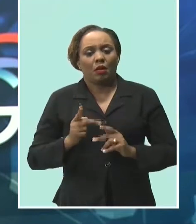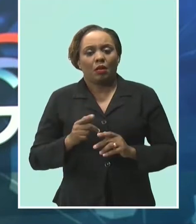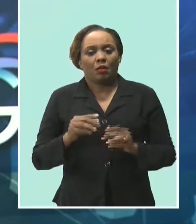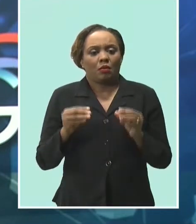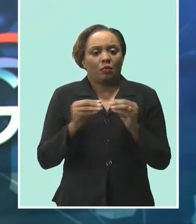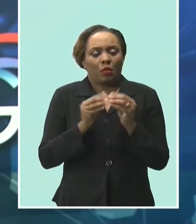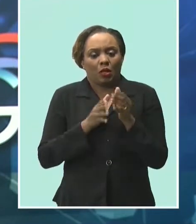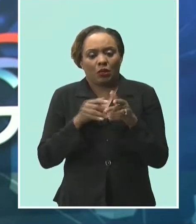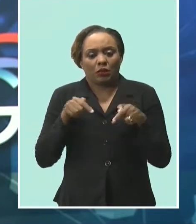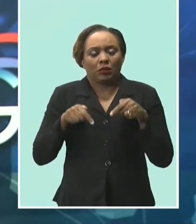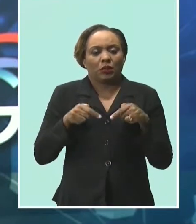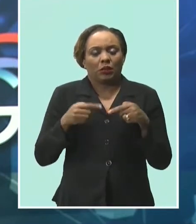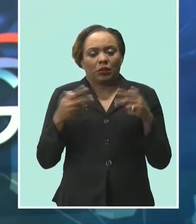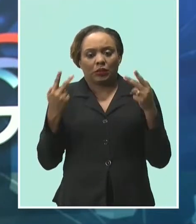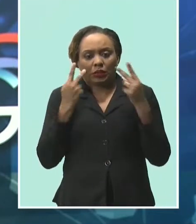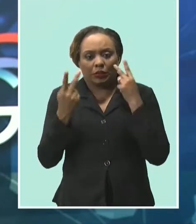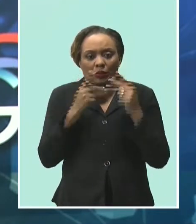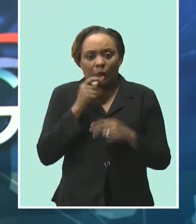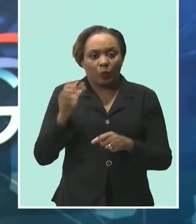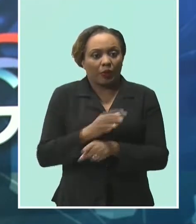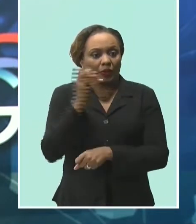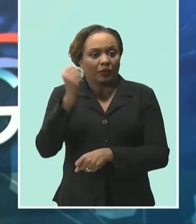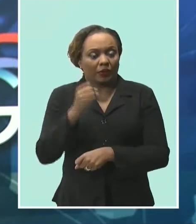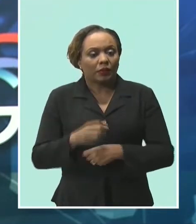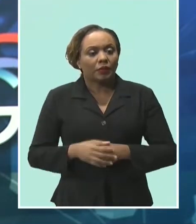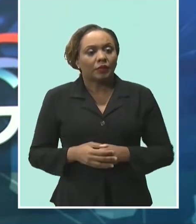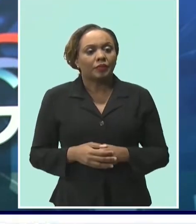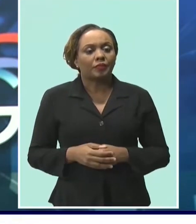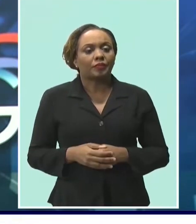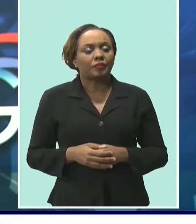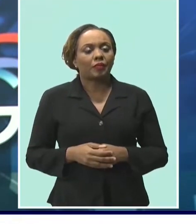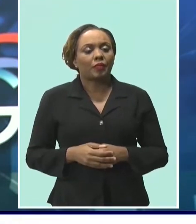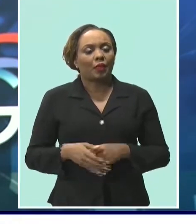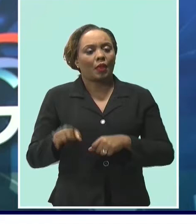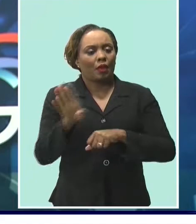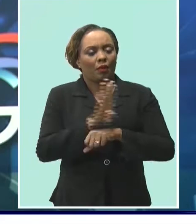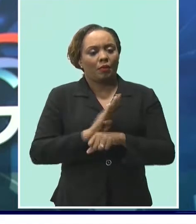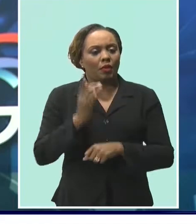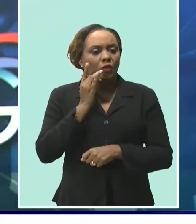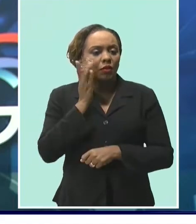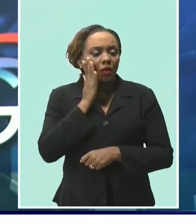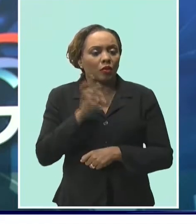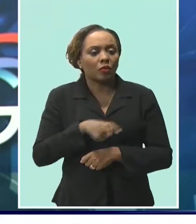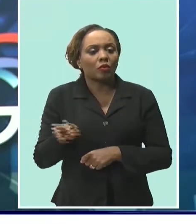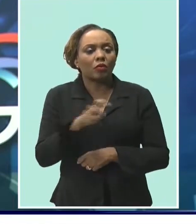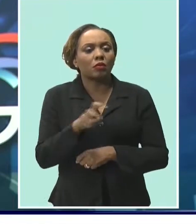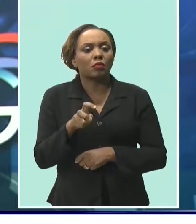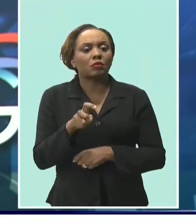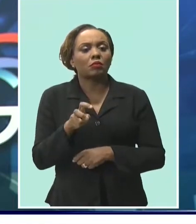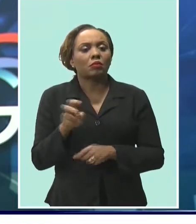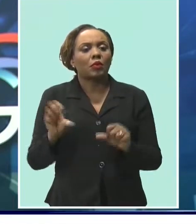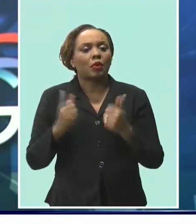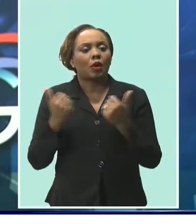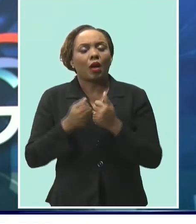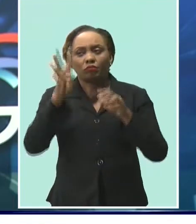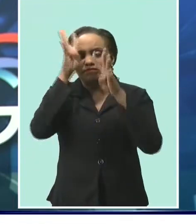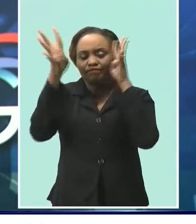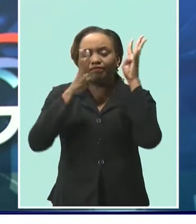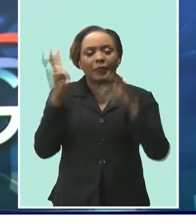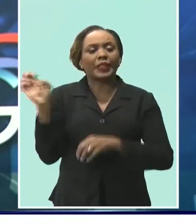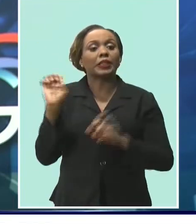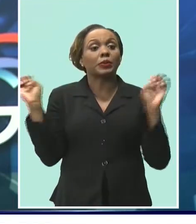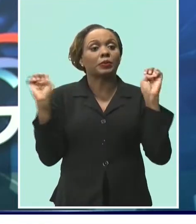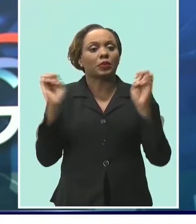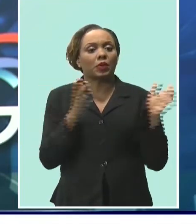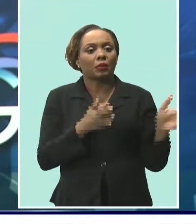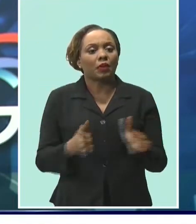wider audience. The Barbados Hotel and Tourism Association is in the process of formulating an emergency plan to help members